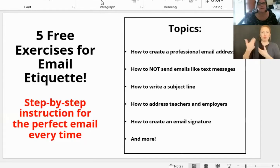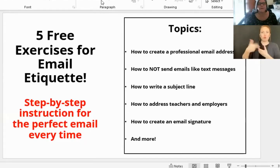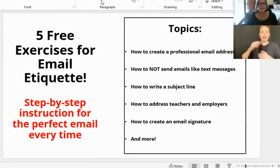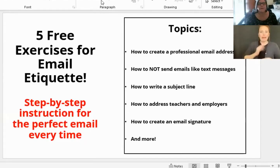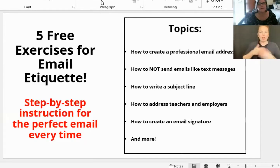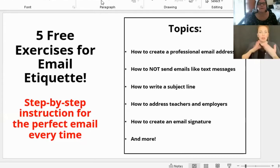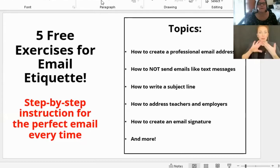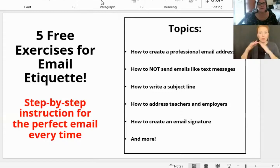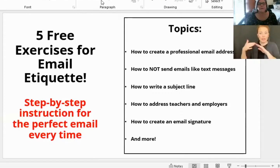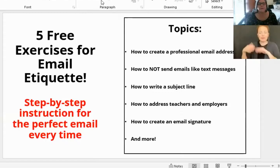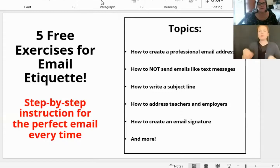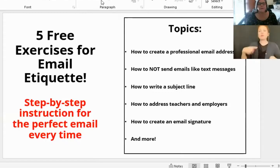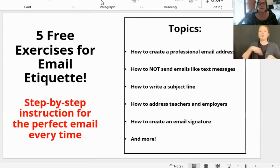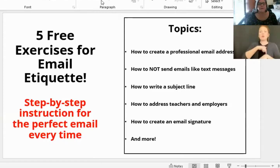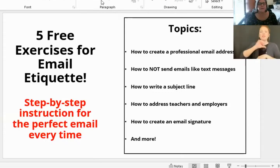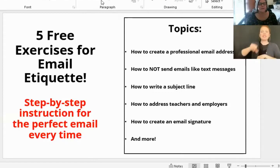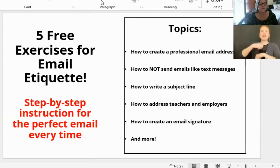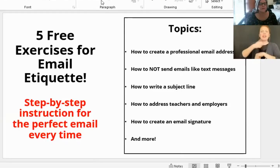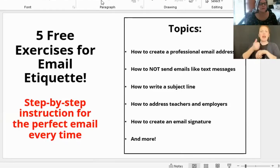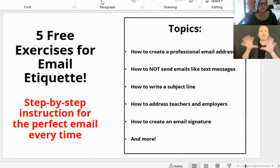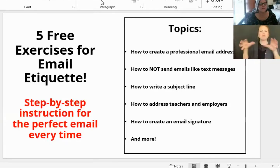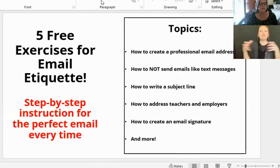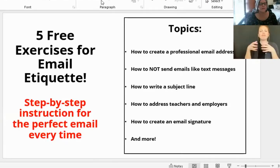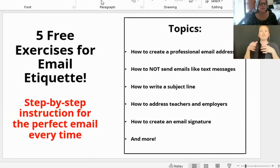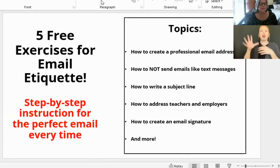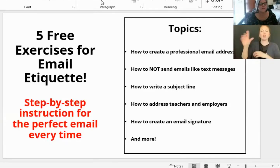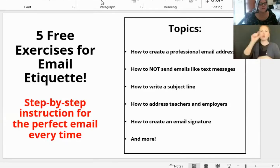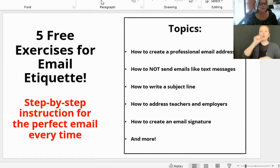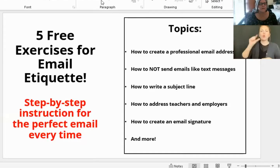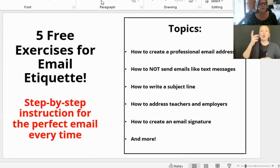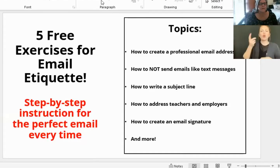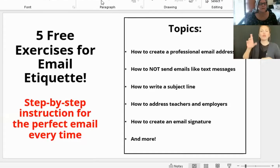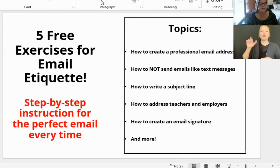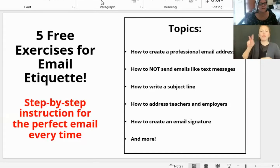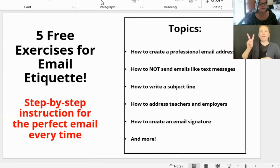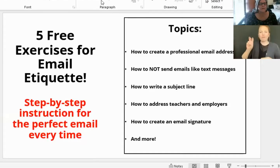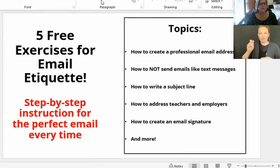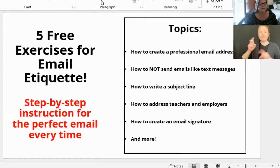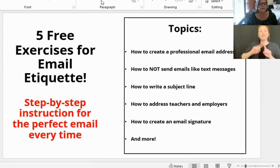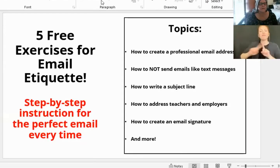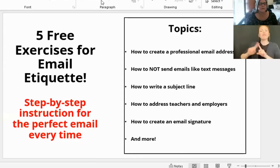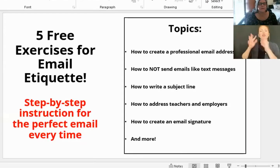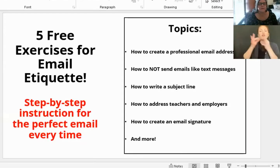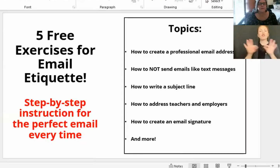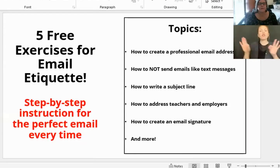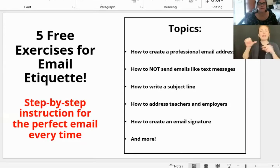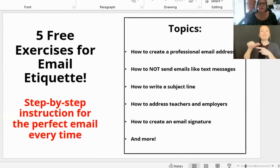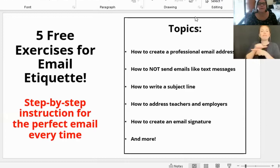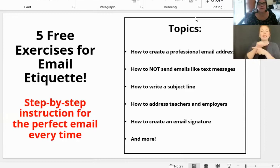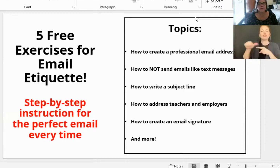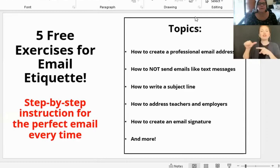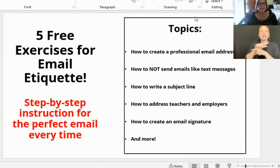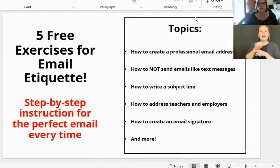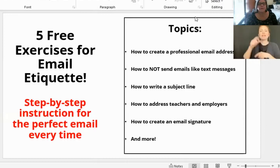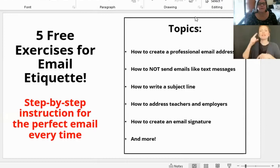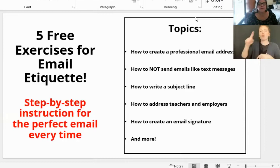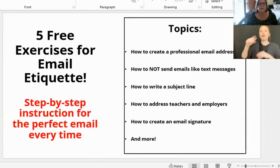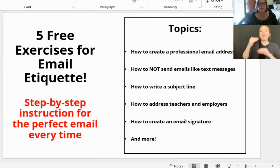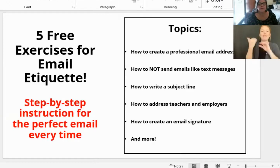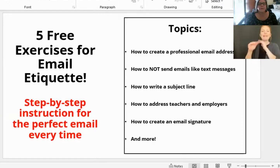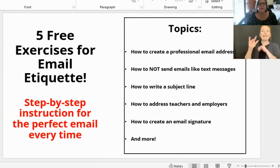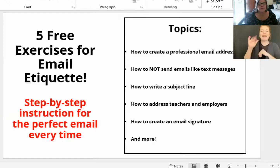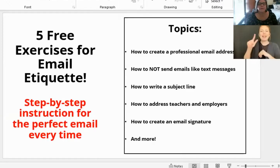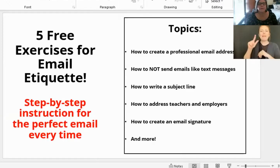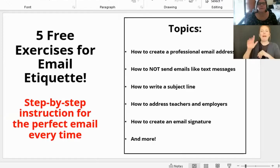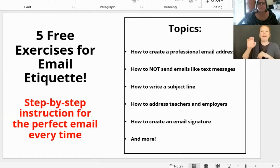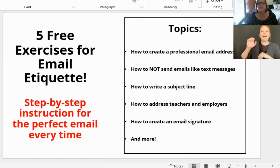We have put together a Google Drive of free exercises for email etiquette. Teachers, raise your hand